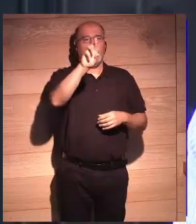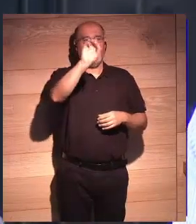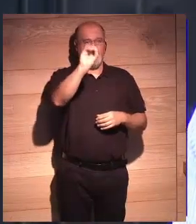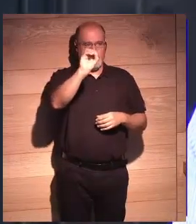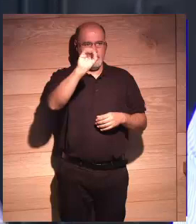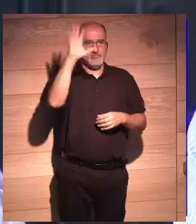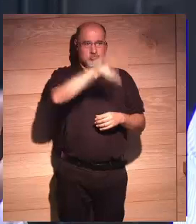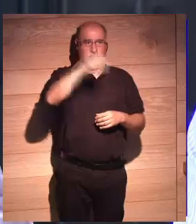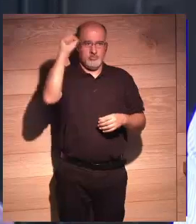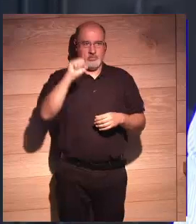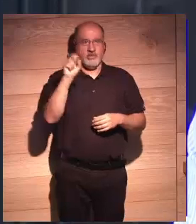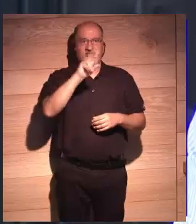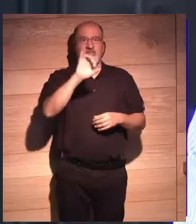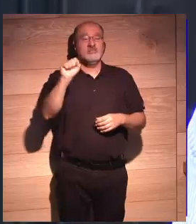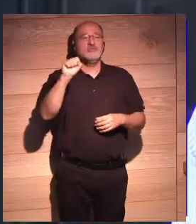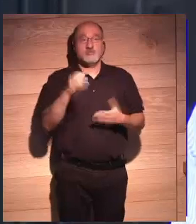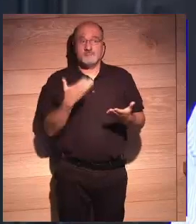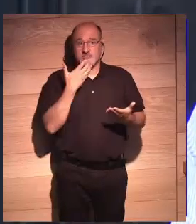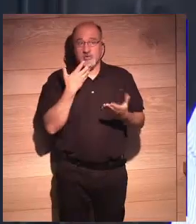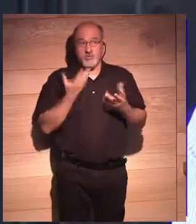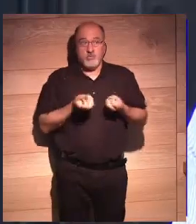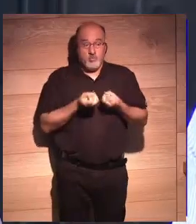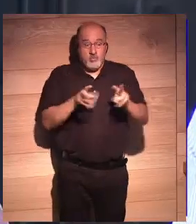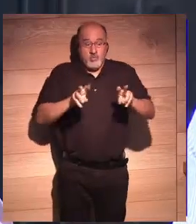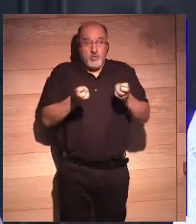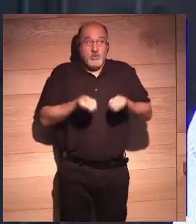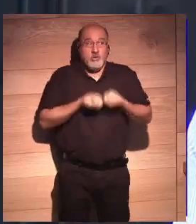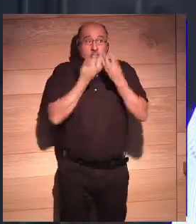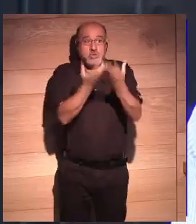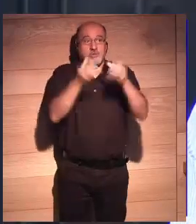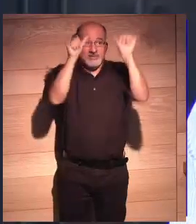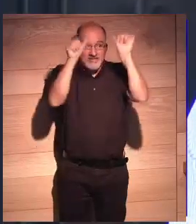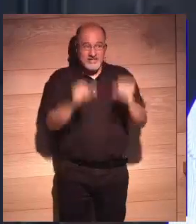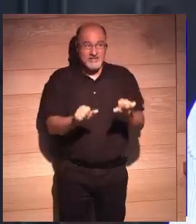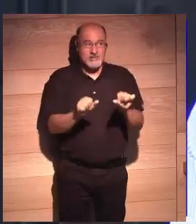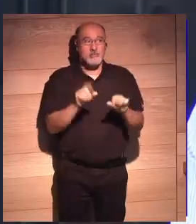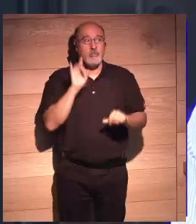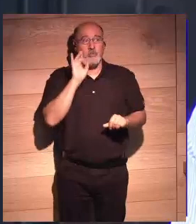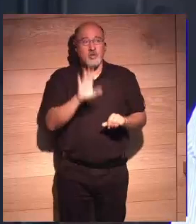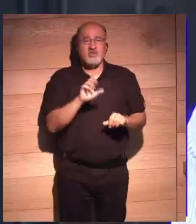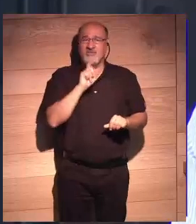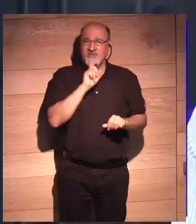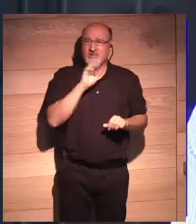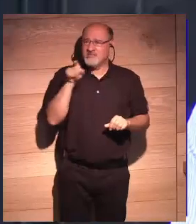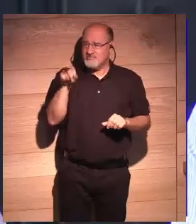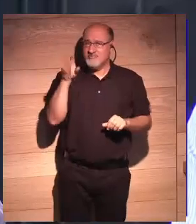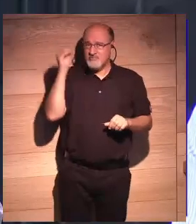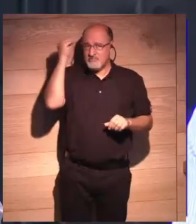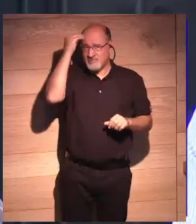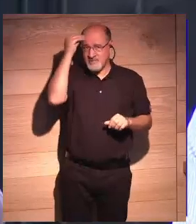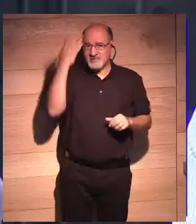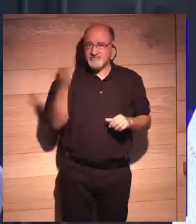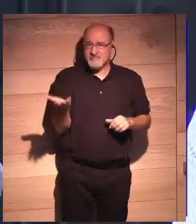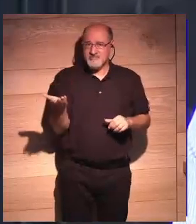Media Pro. And I think that it is very interesting when we talk about new narratives, and I know that it is early and it is difficult.